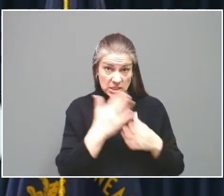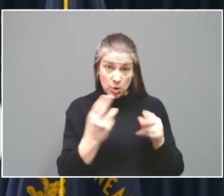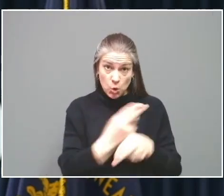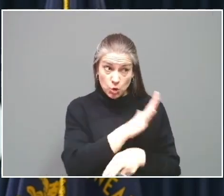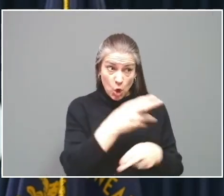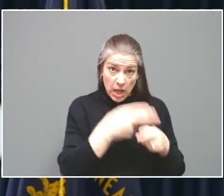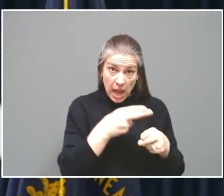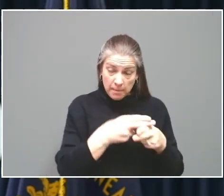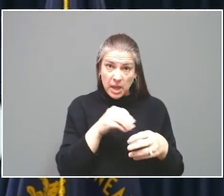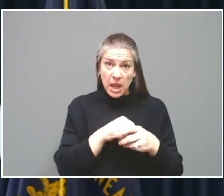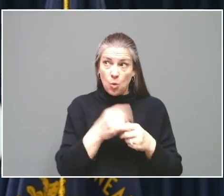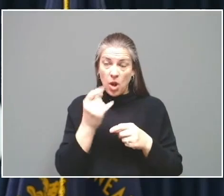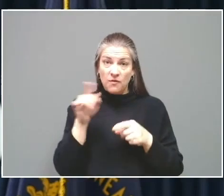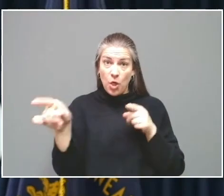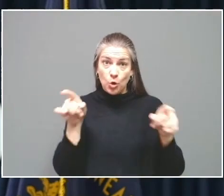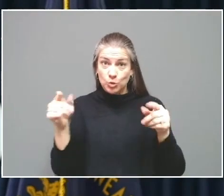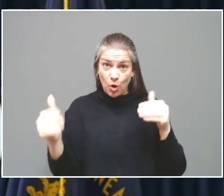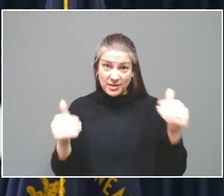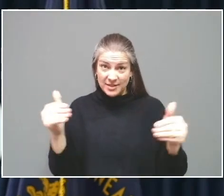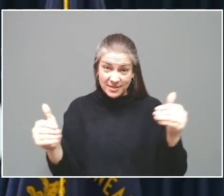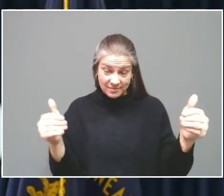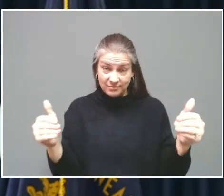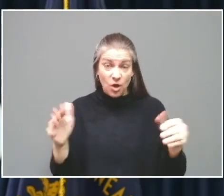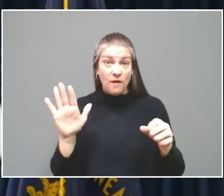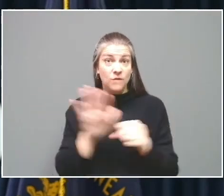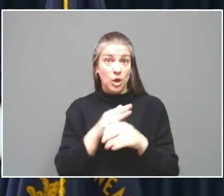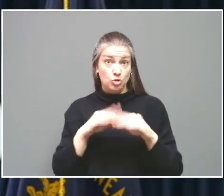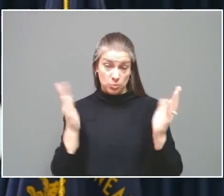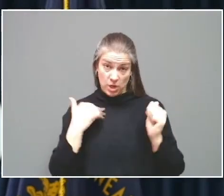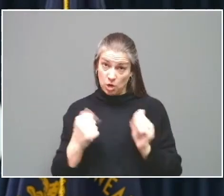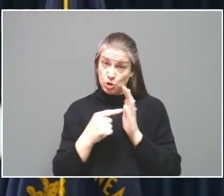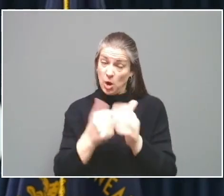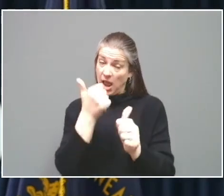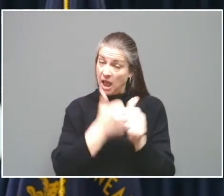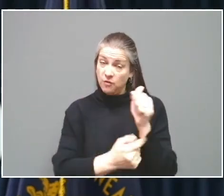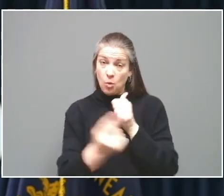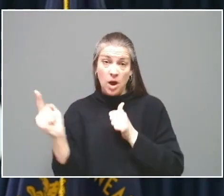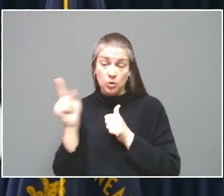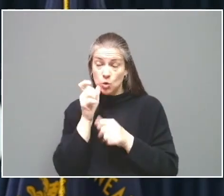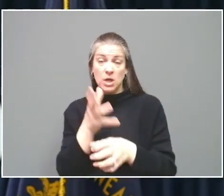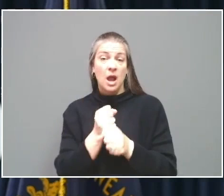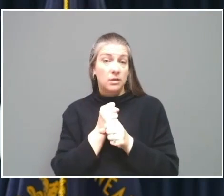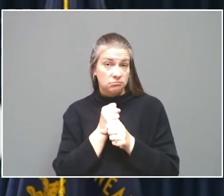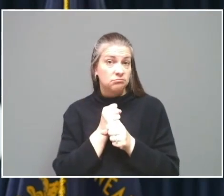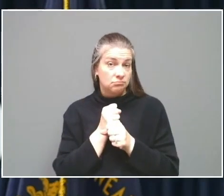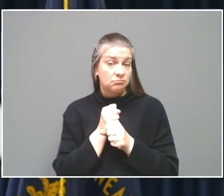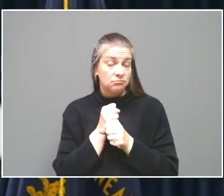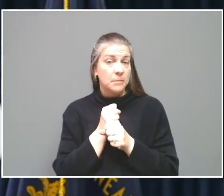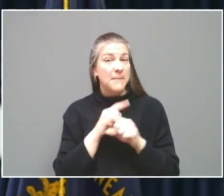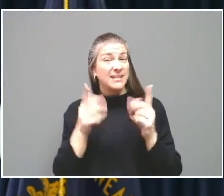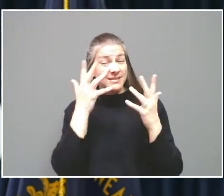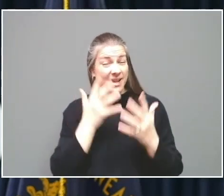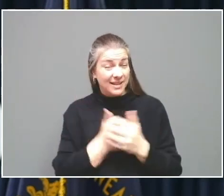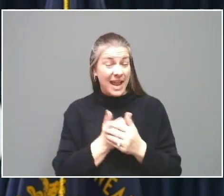2 processes. Now, being fully transparent, we can show you everybody who received one. But sadly, after some of